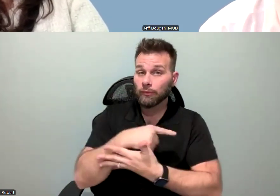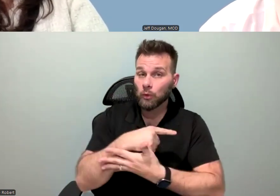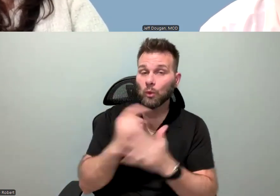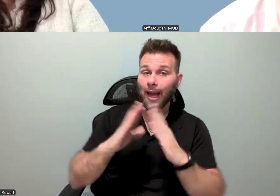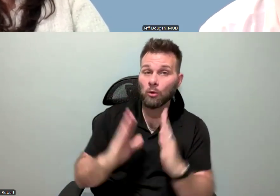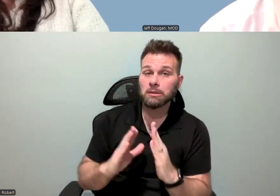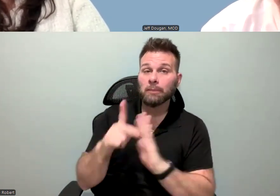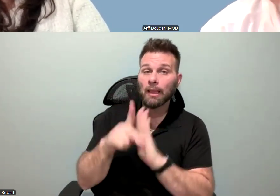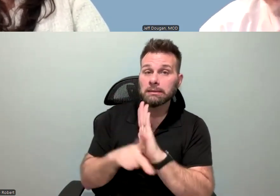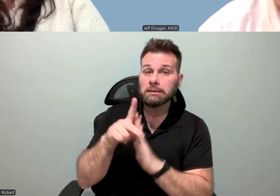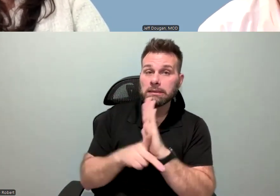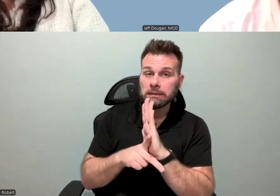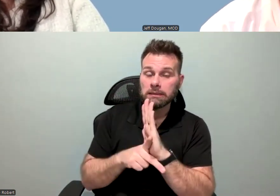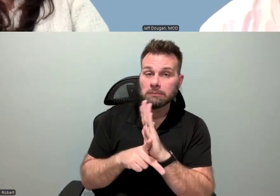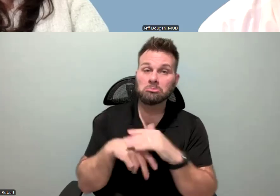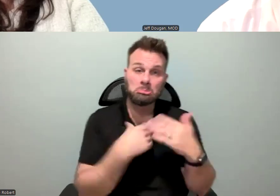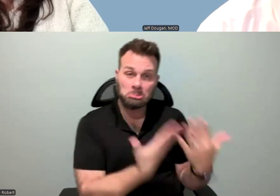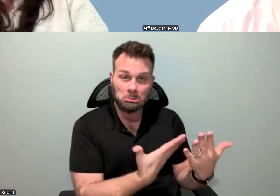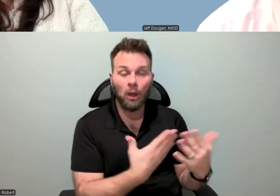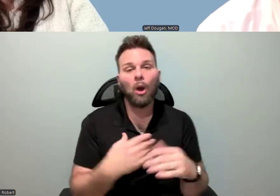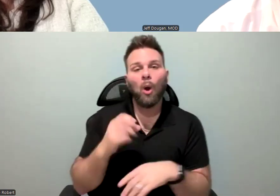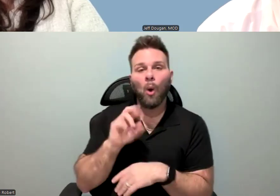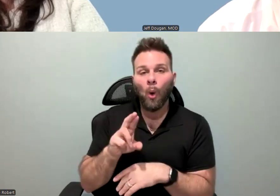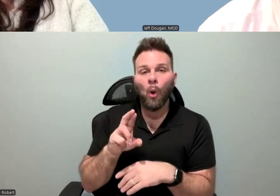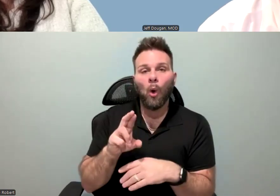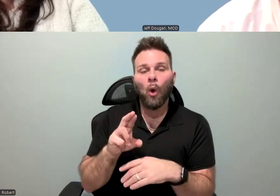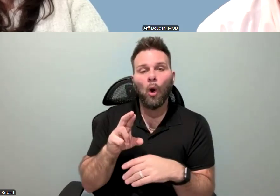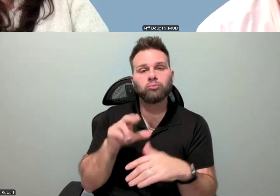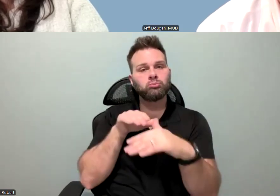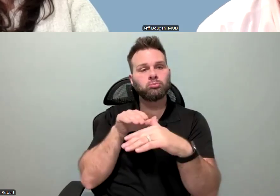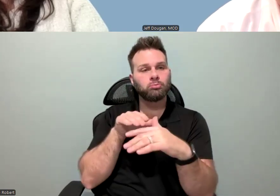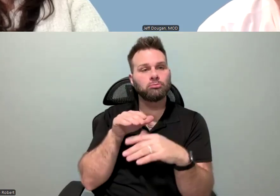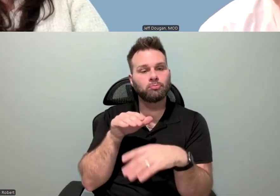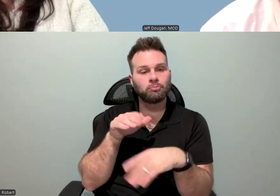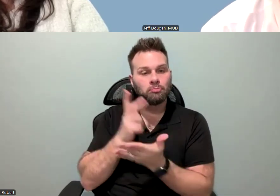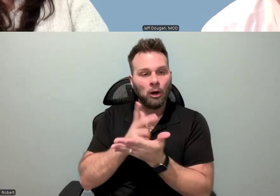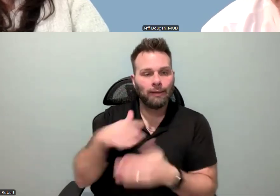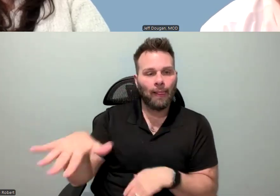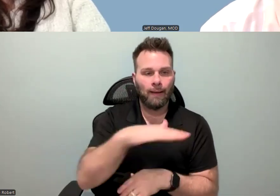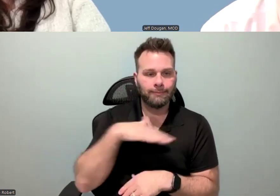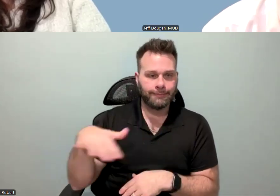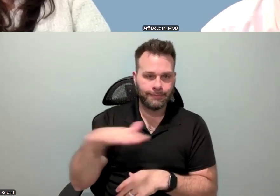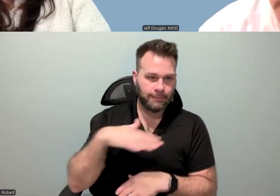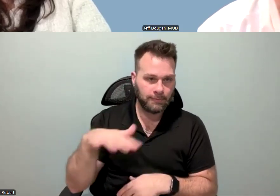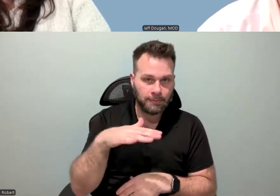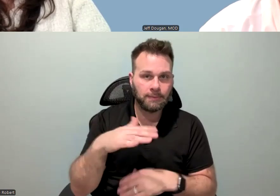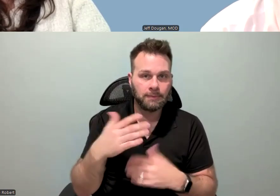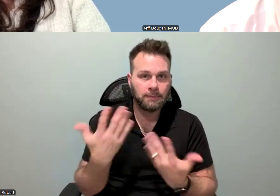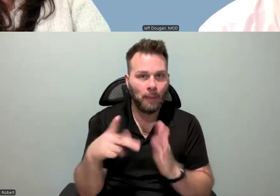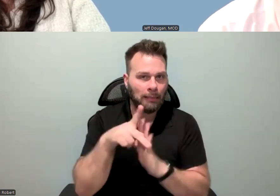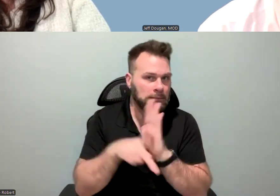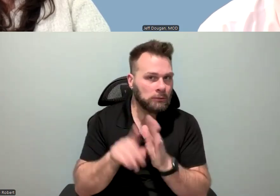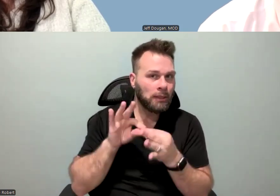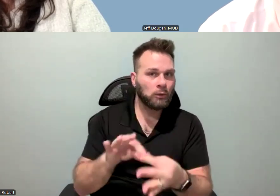the housing authority, or I'm reviewing municipal parking lots and what the policies are that you're setting there. And, employment policies, you could, if you've